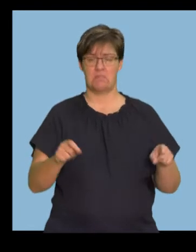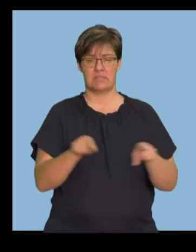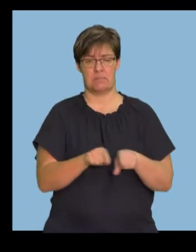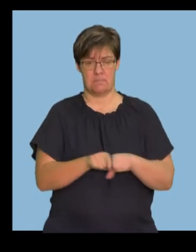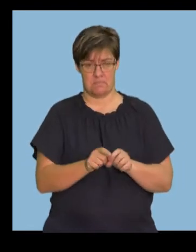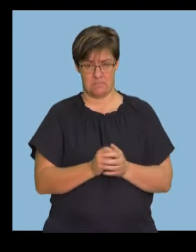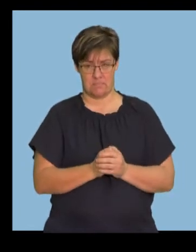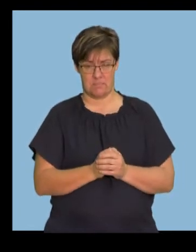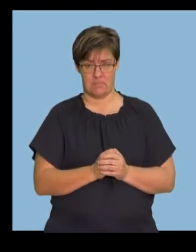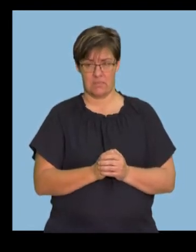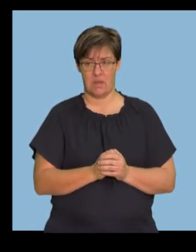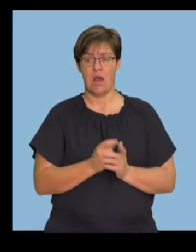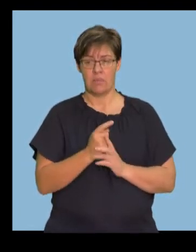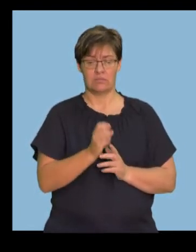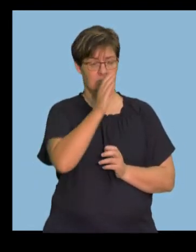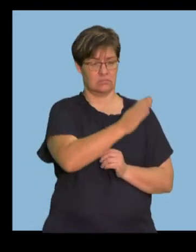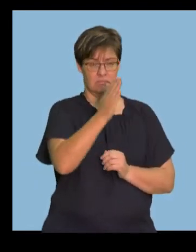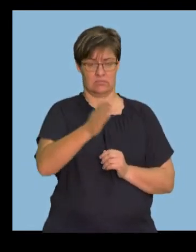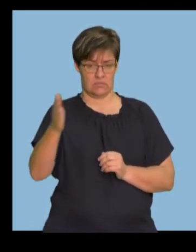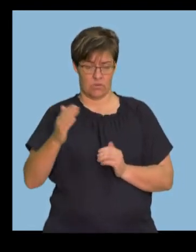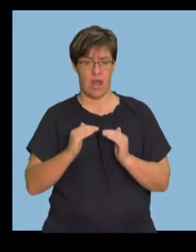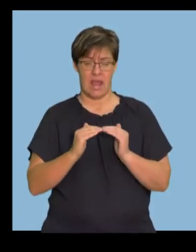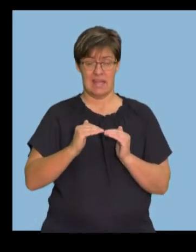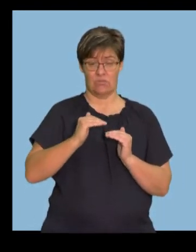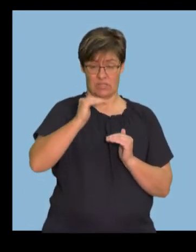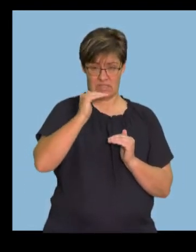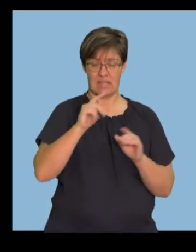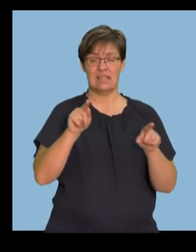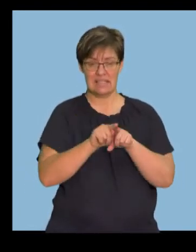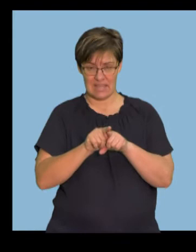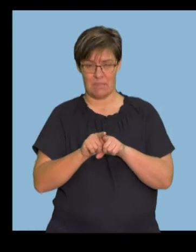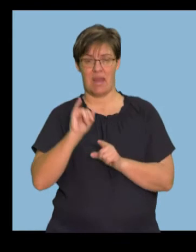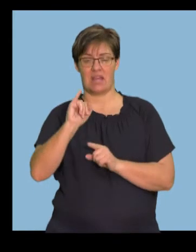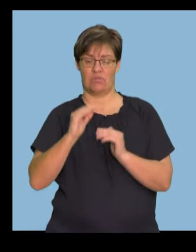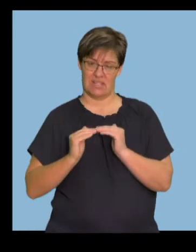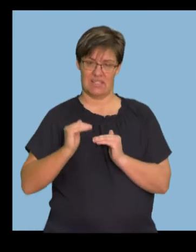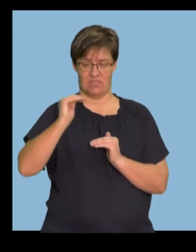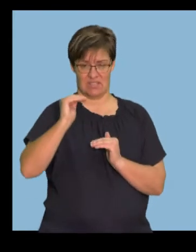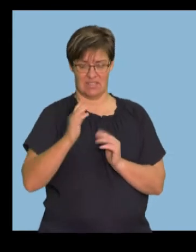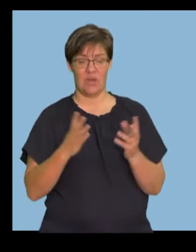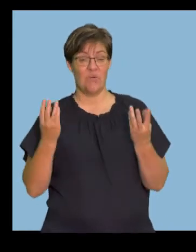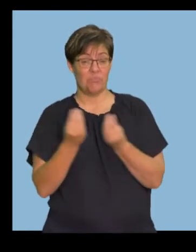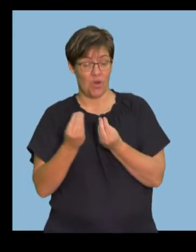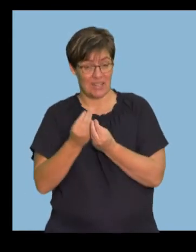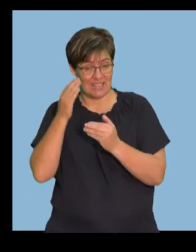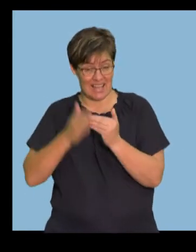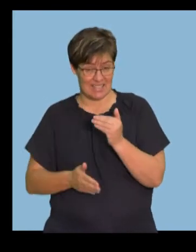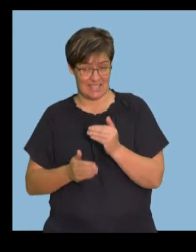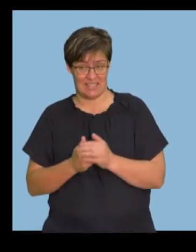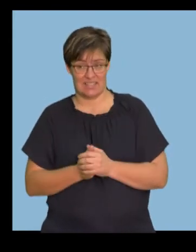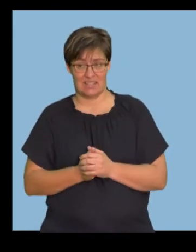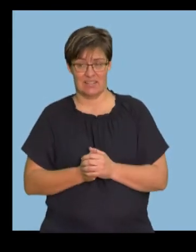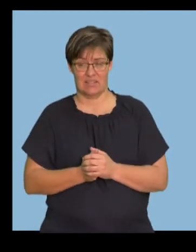same. No, the potential difference across the light bulb, when it increases, so does the current, okay? And then the product